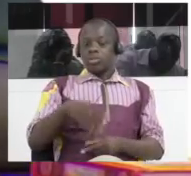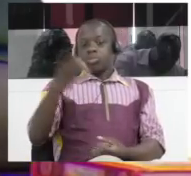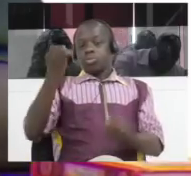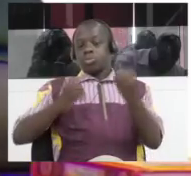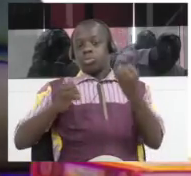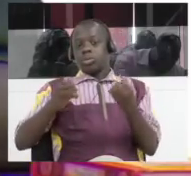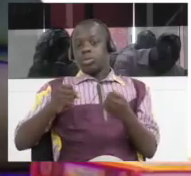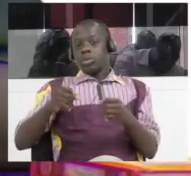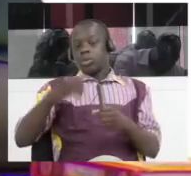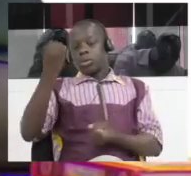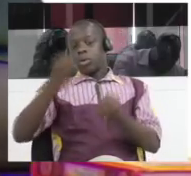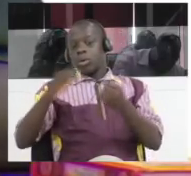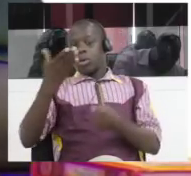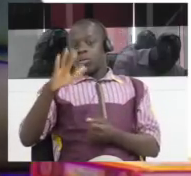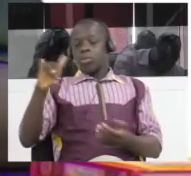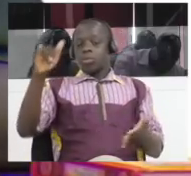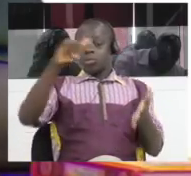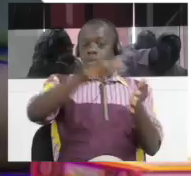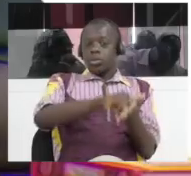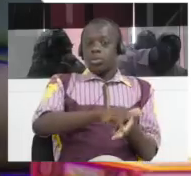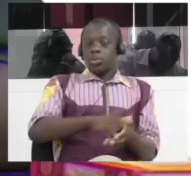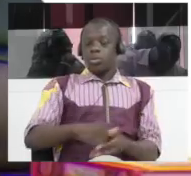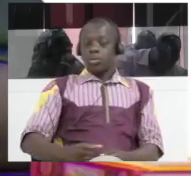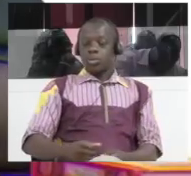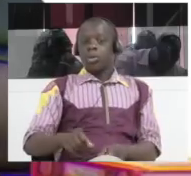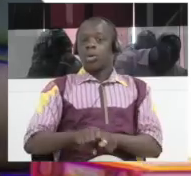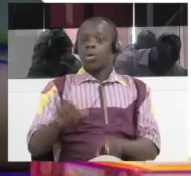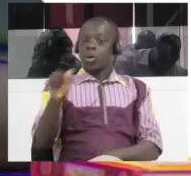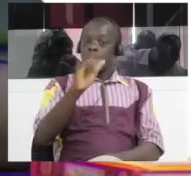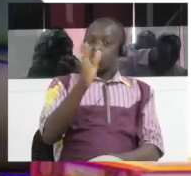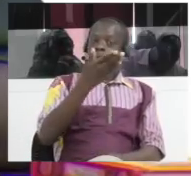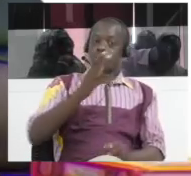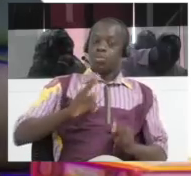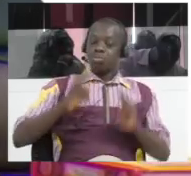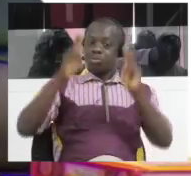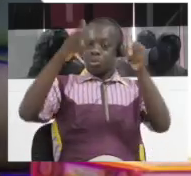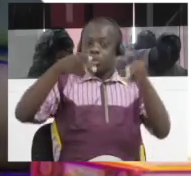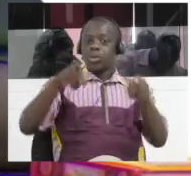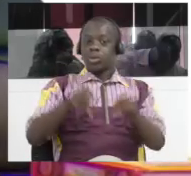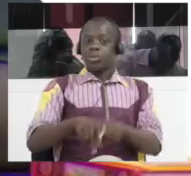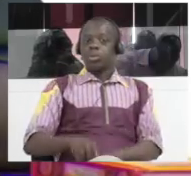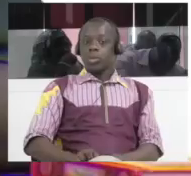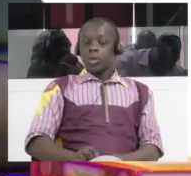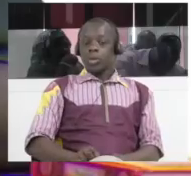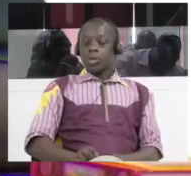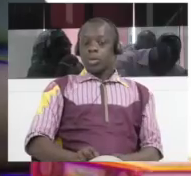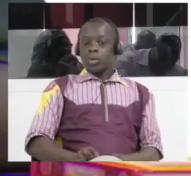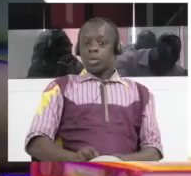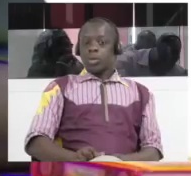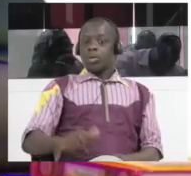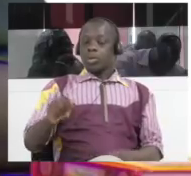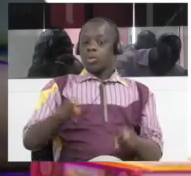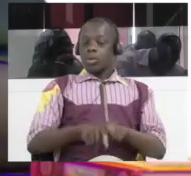Because they drove from Yundum, some went to to the bridge. Others went